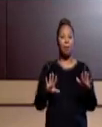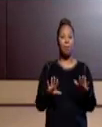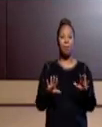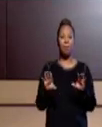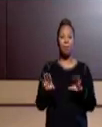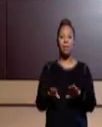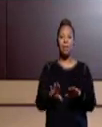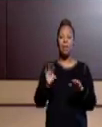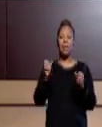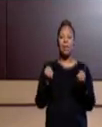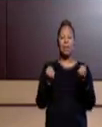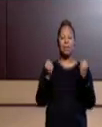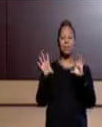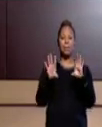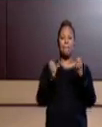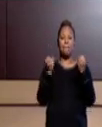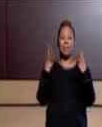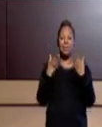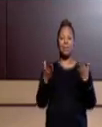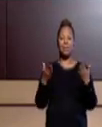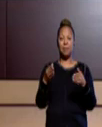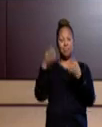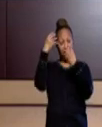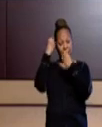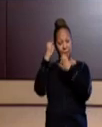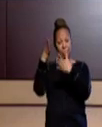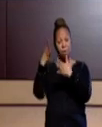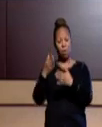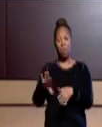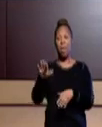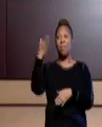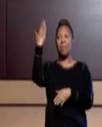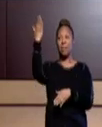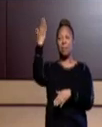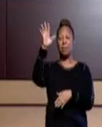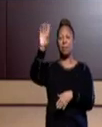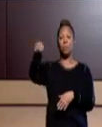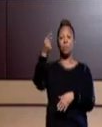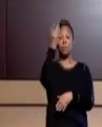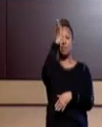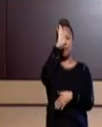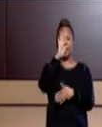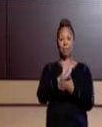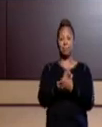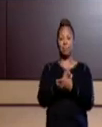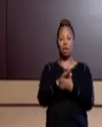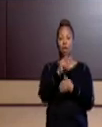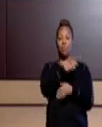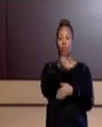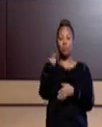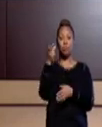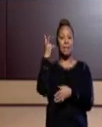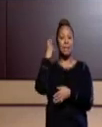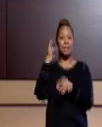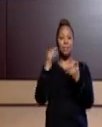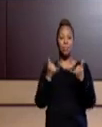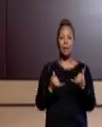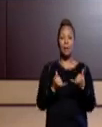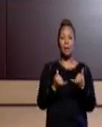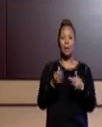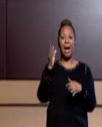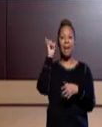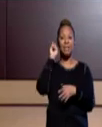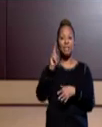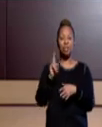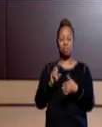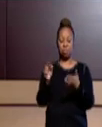done numerous things to let them know that he was God. For those of y'all that are listening to me right now, I need you to